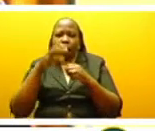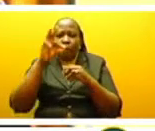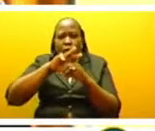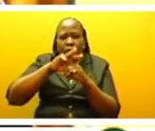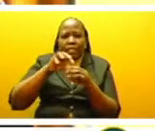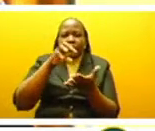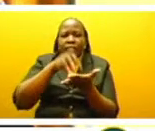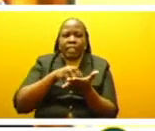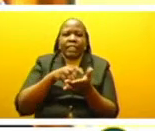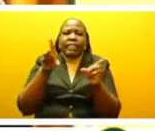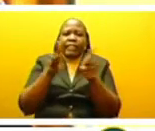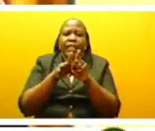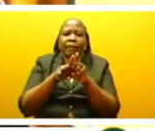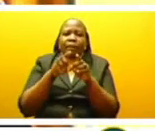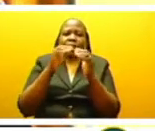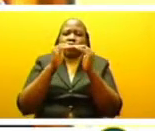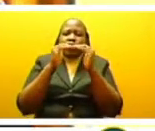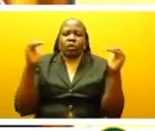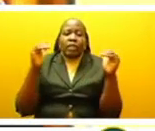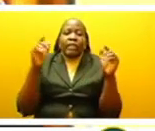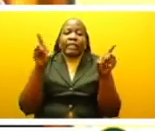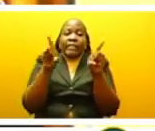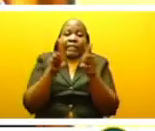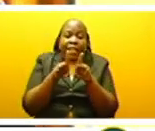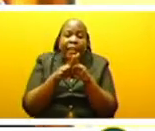exactly tallies. The stray ballots, even